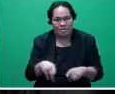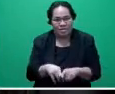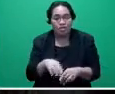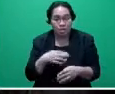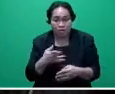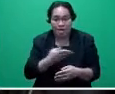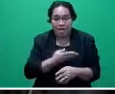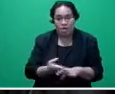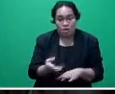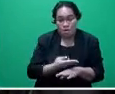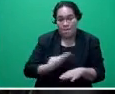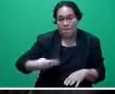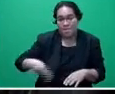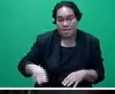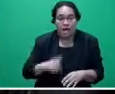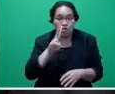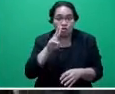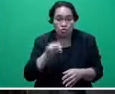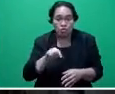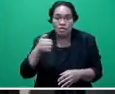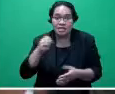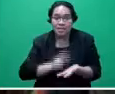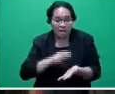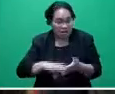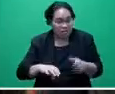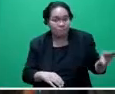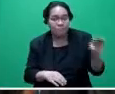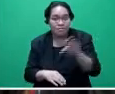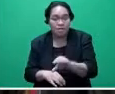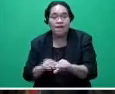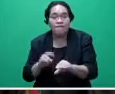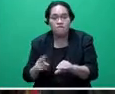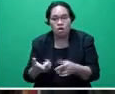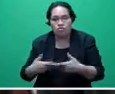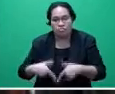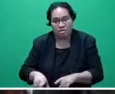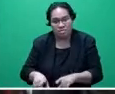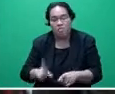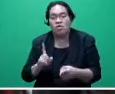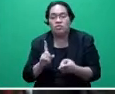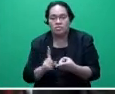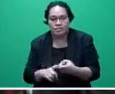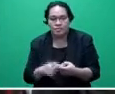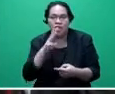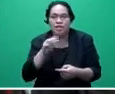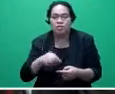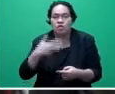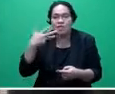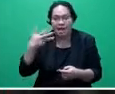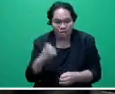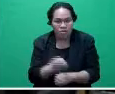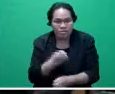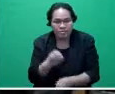Transport allocated with a 2.6 million shipping services subsidy and 3.9 operation grant and